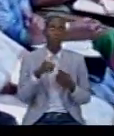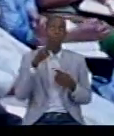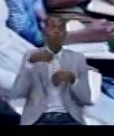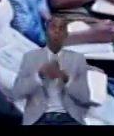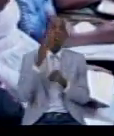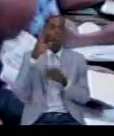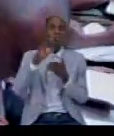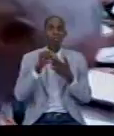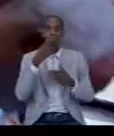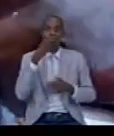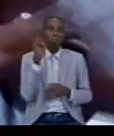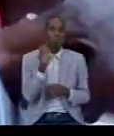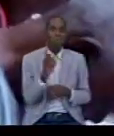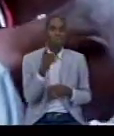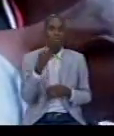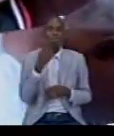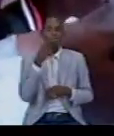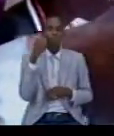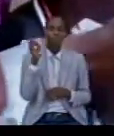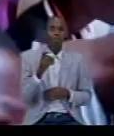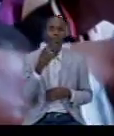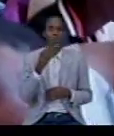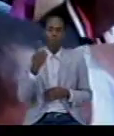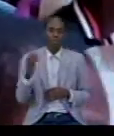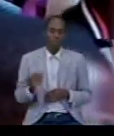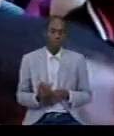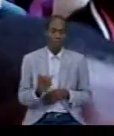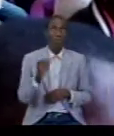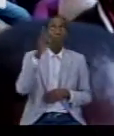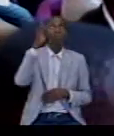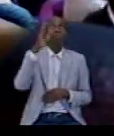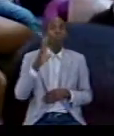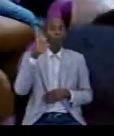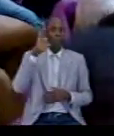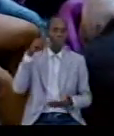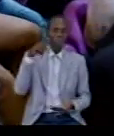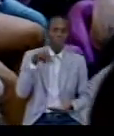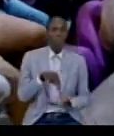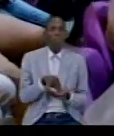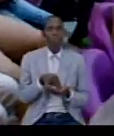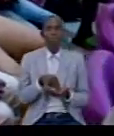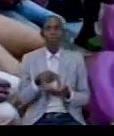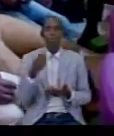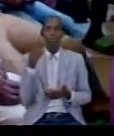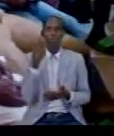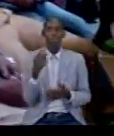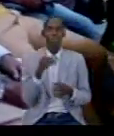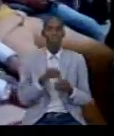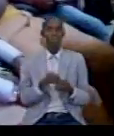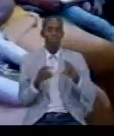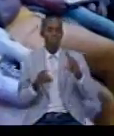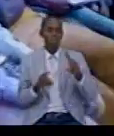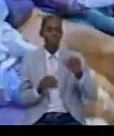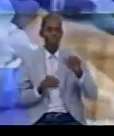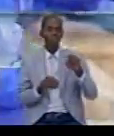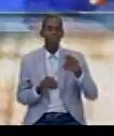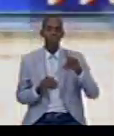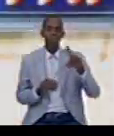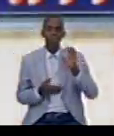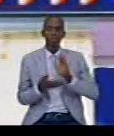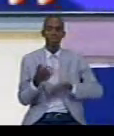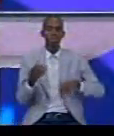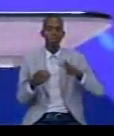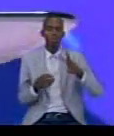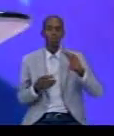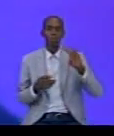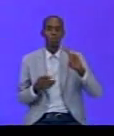own decree, the decree of the eternal God will stand. We're looking at Daniel chapter 2, and we're reading